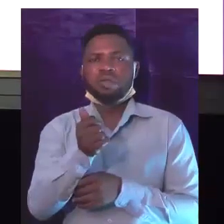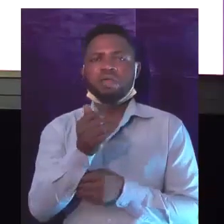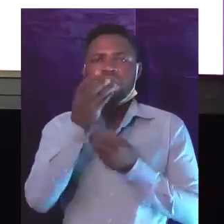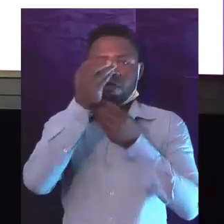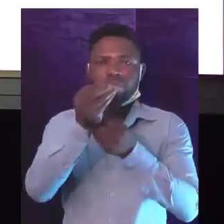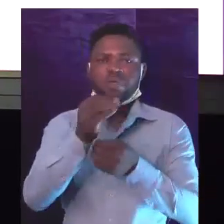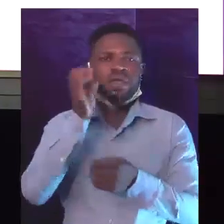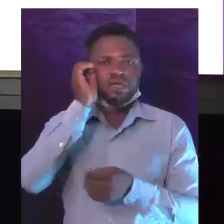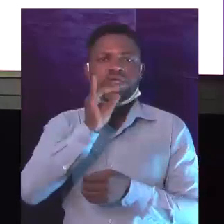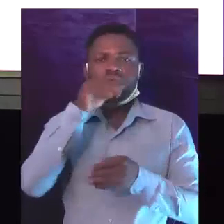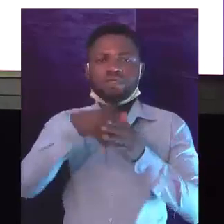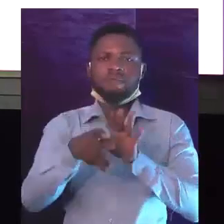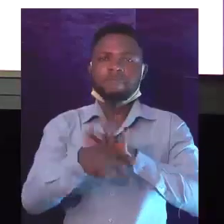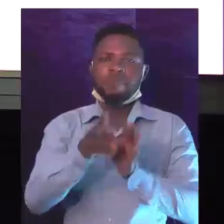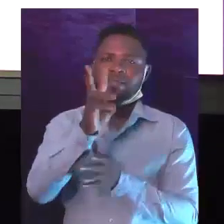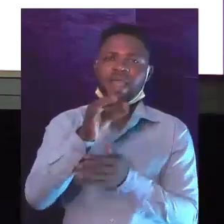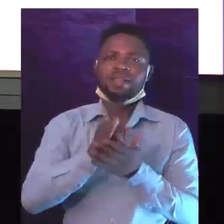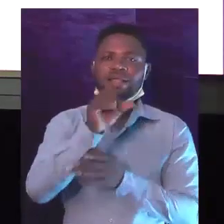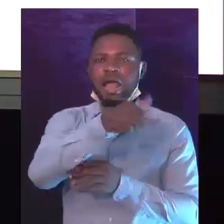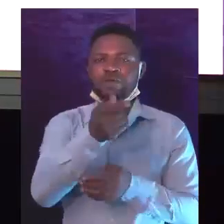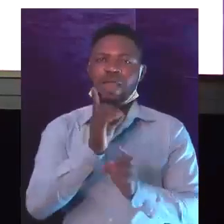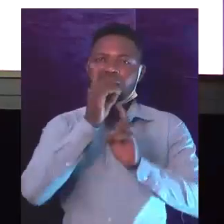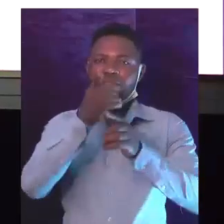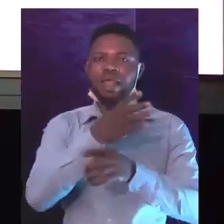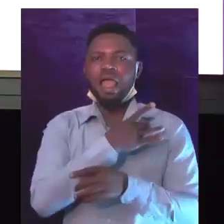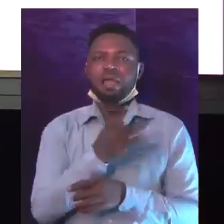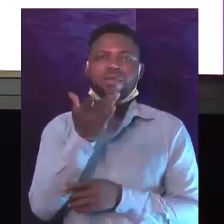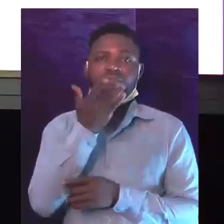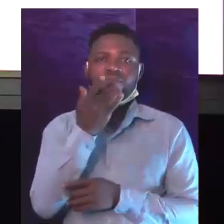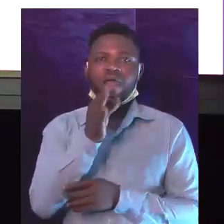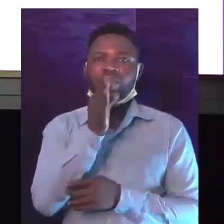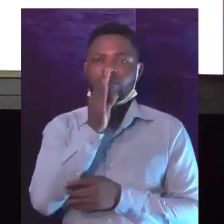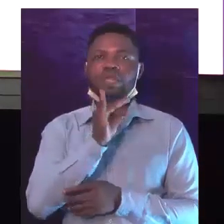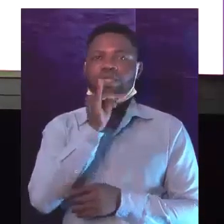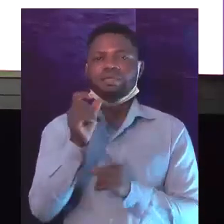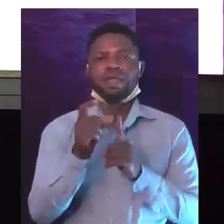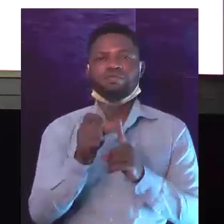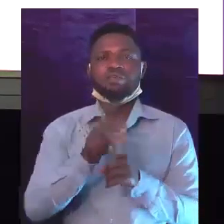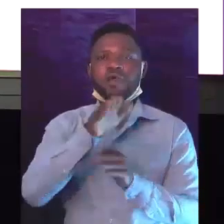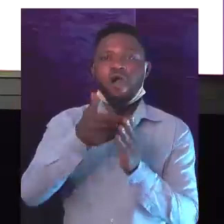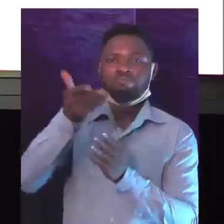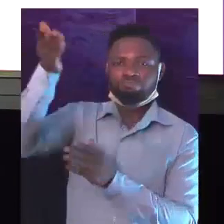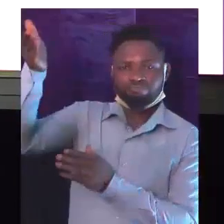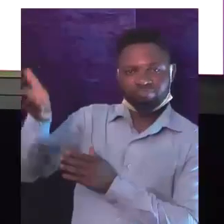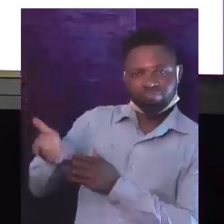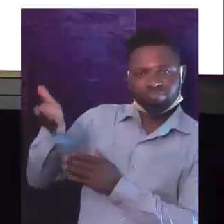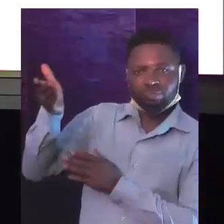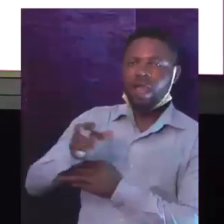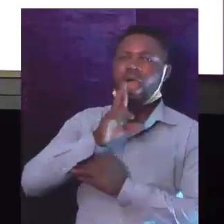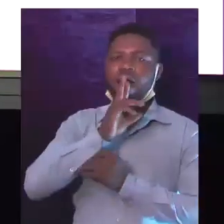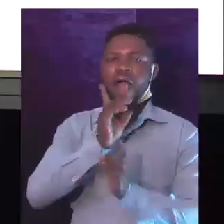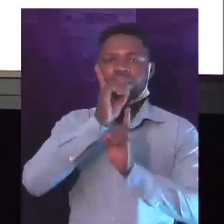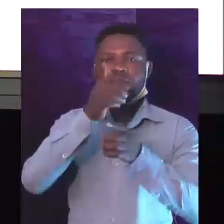6. That's another piece of data about Umar. And his favorite food is rice. All these, my friend, are